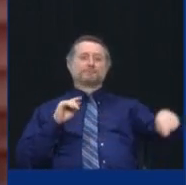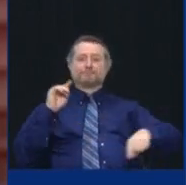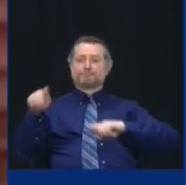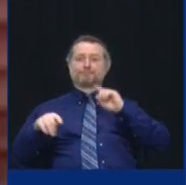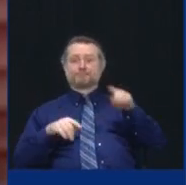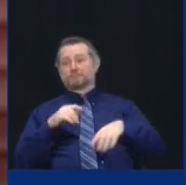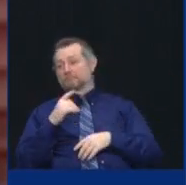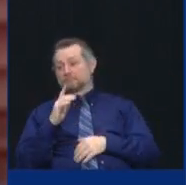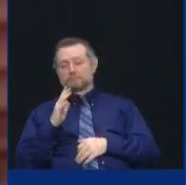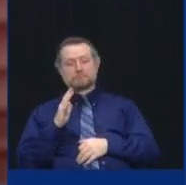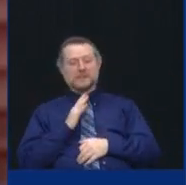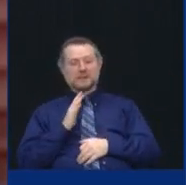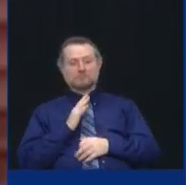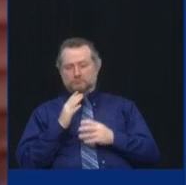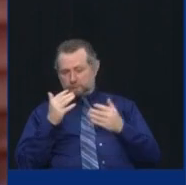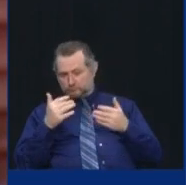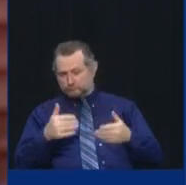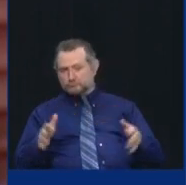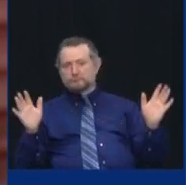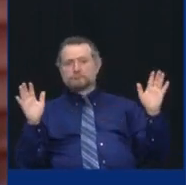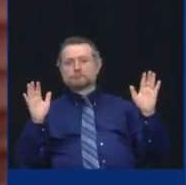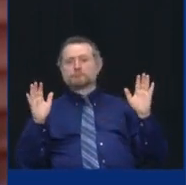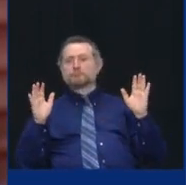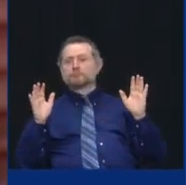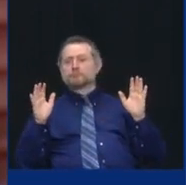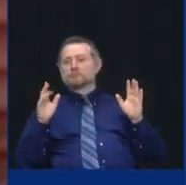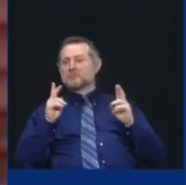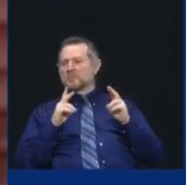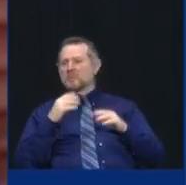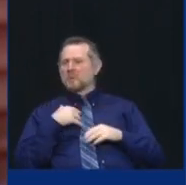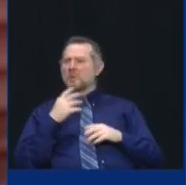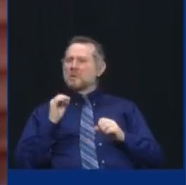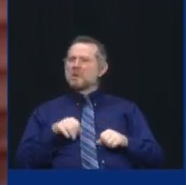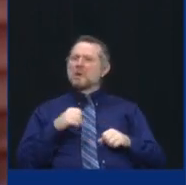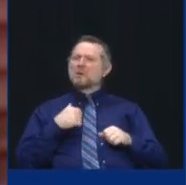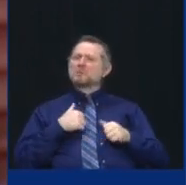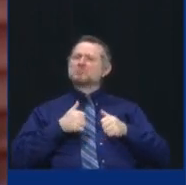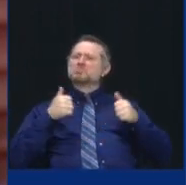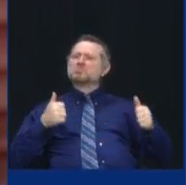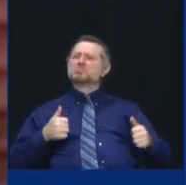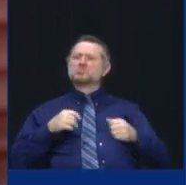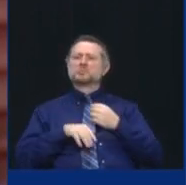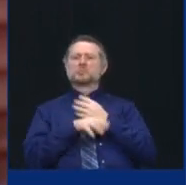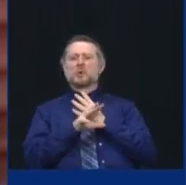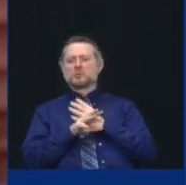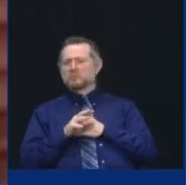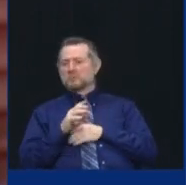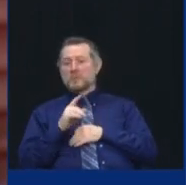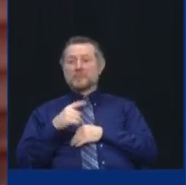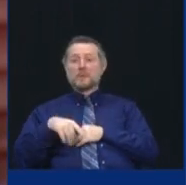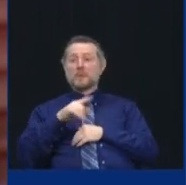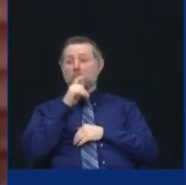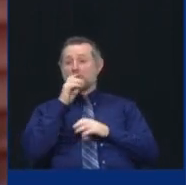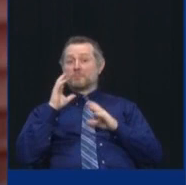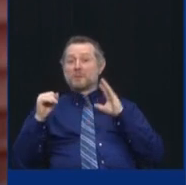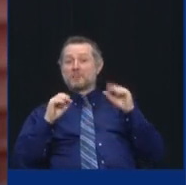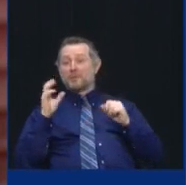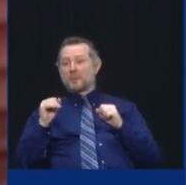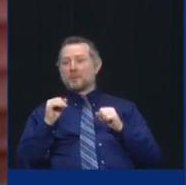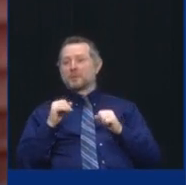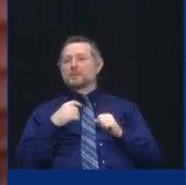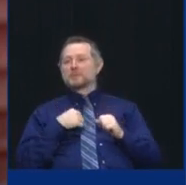okay. And I can do this remote learning. We have to attract them back. The burden is on